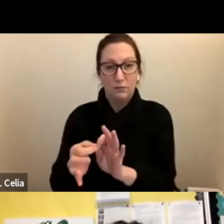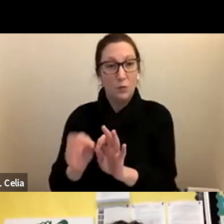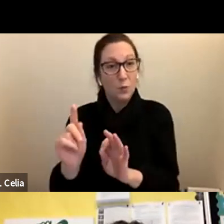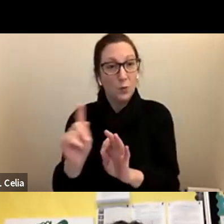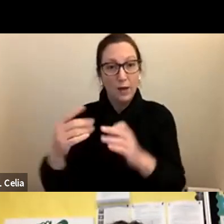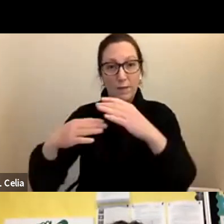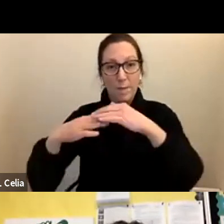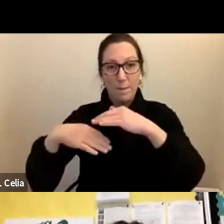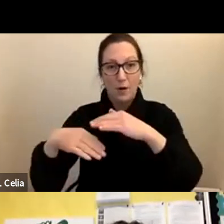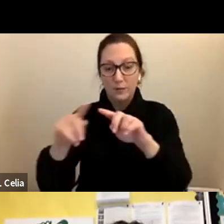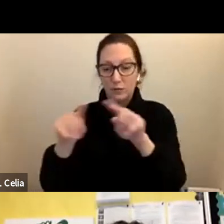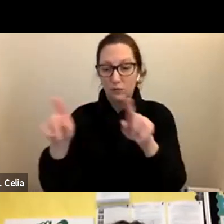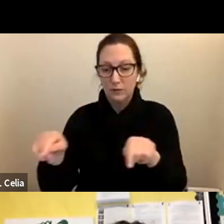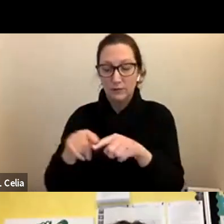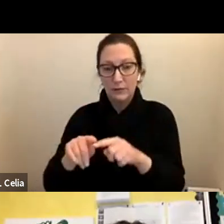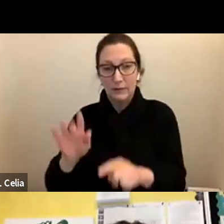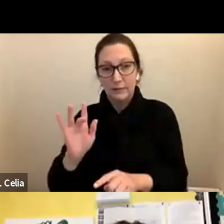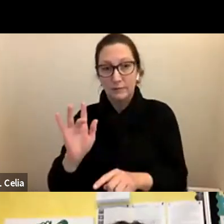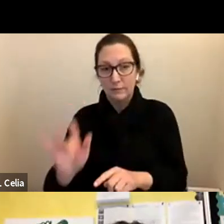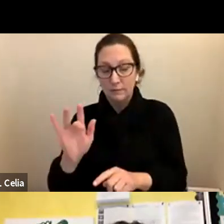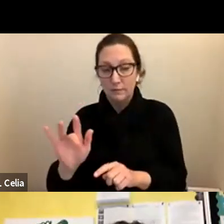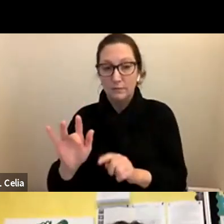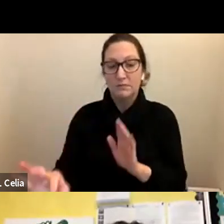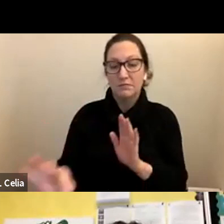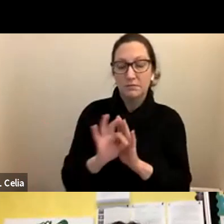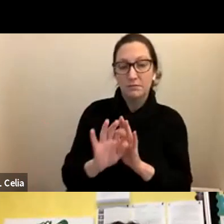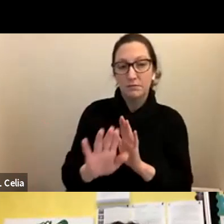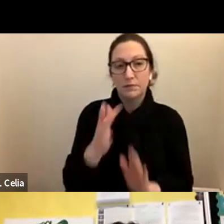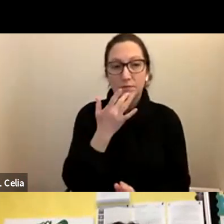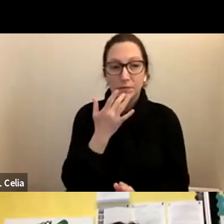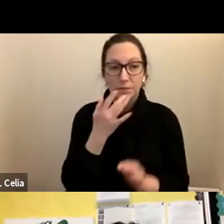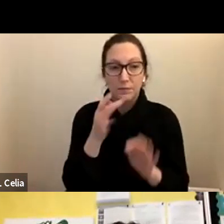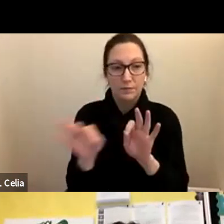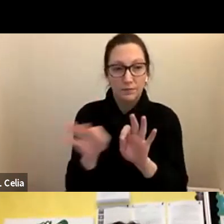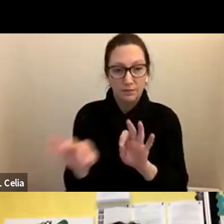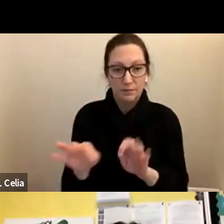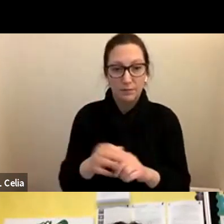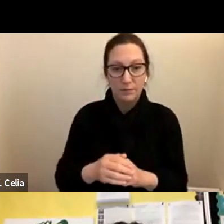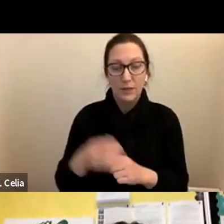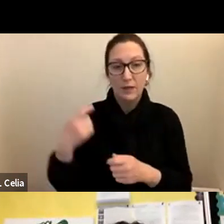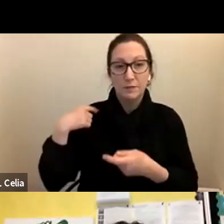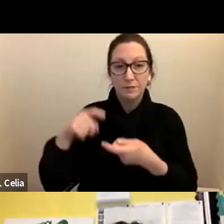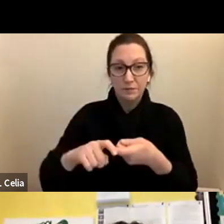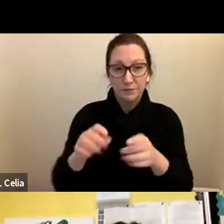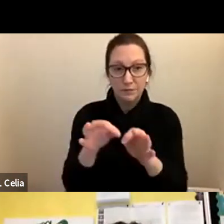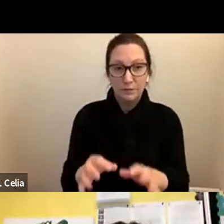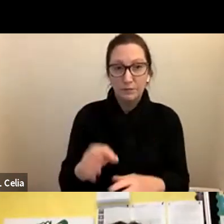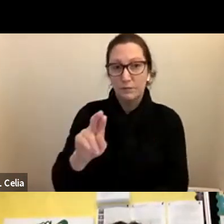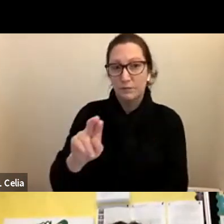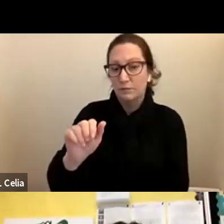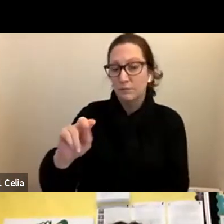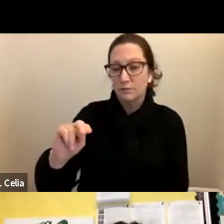screen. Click the icon to select your language preference. Our Spanish interpreter is